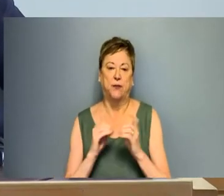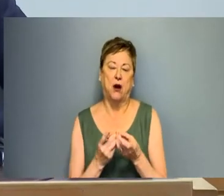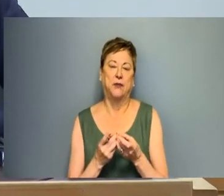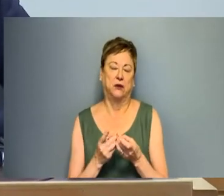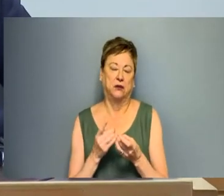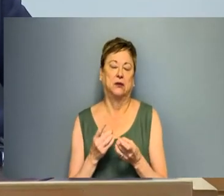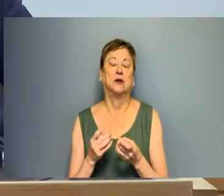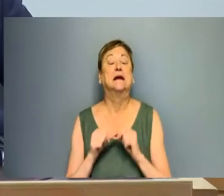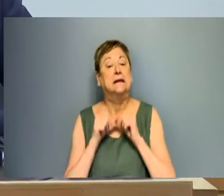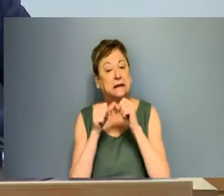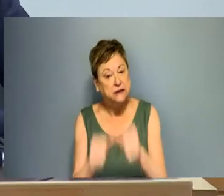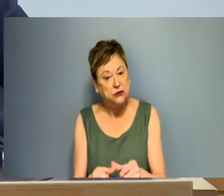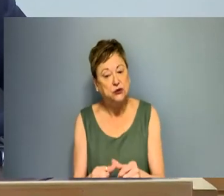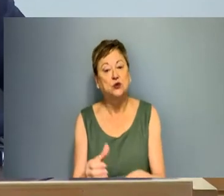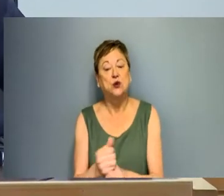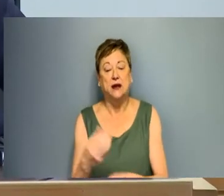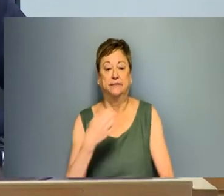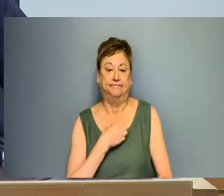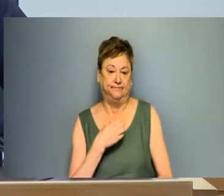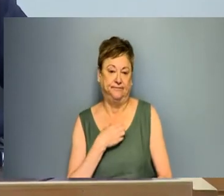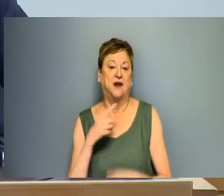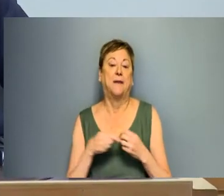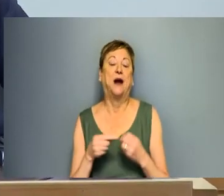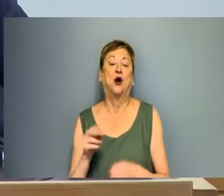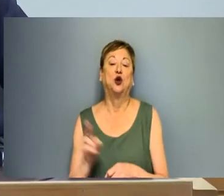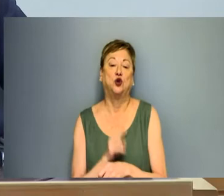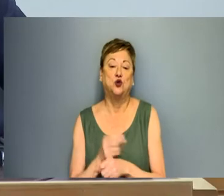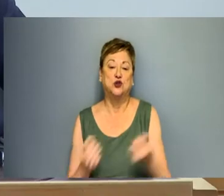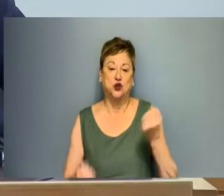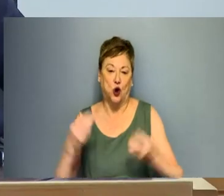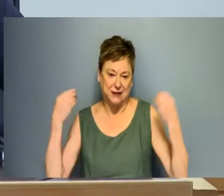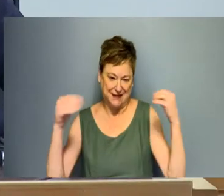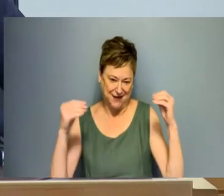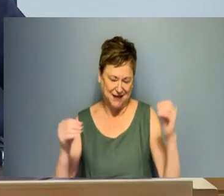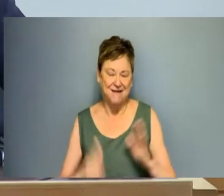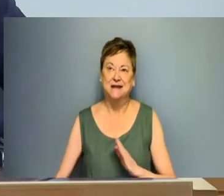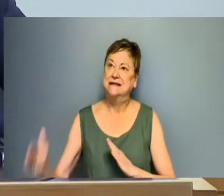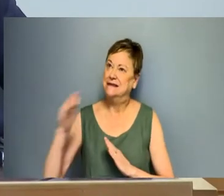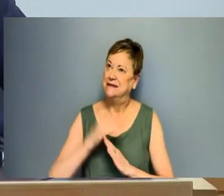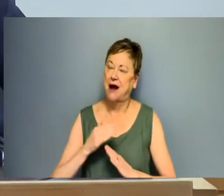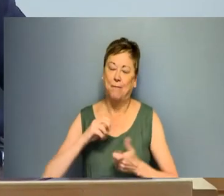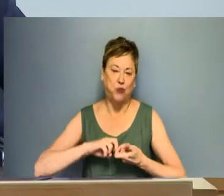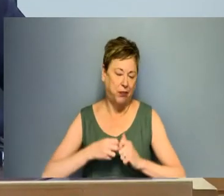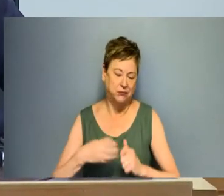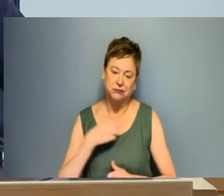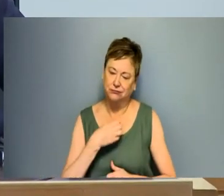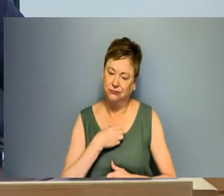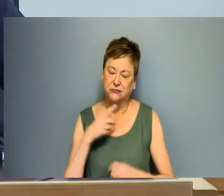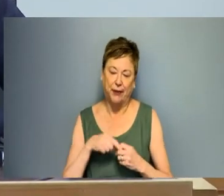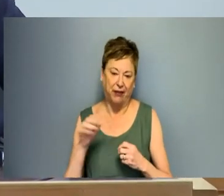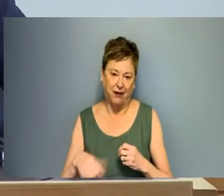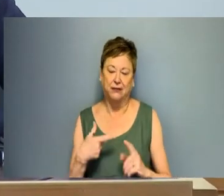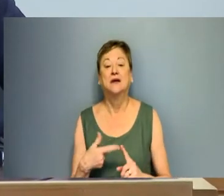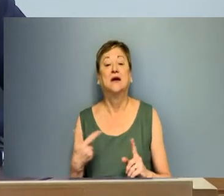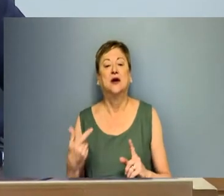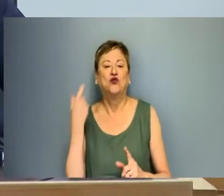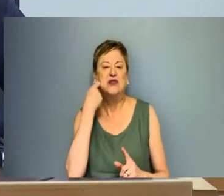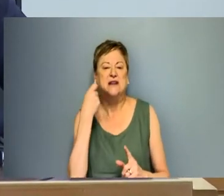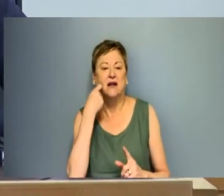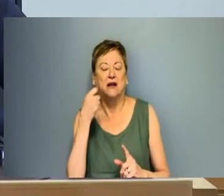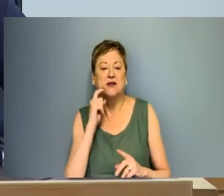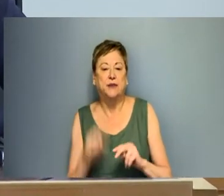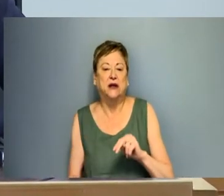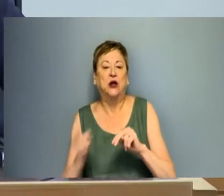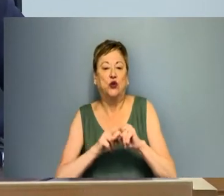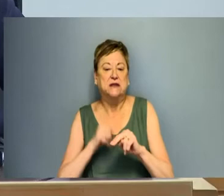receive consumer complaints about used car sales. It's always one of their top issues that they receive complaints about. Recently, there's been an uptick